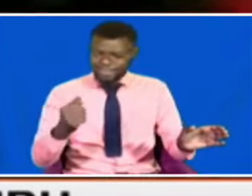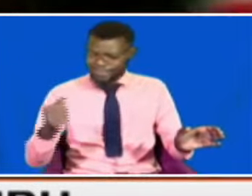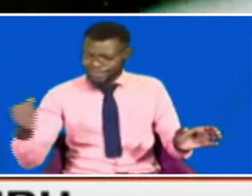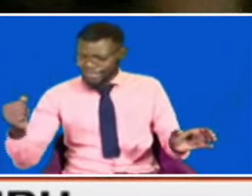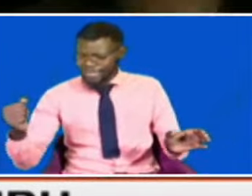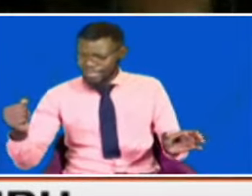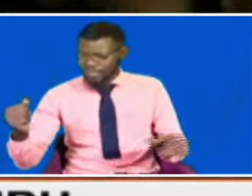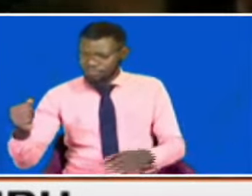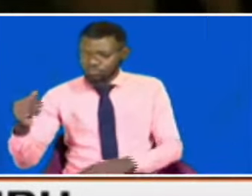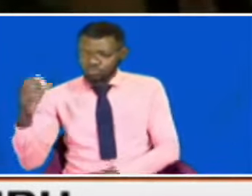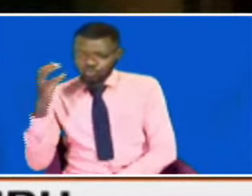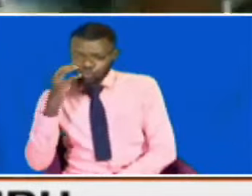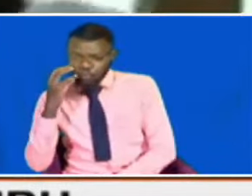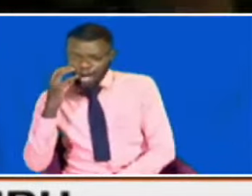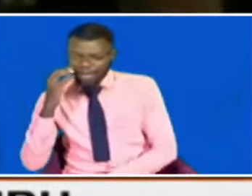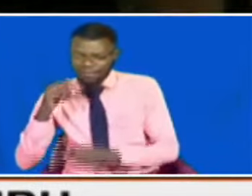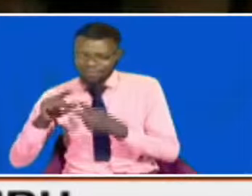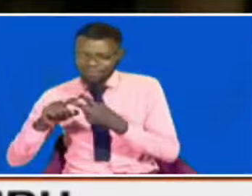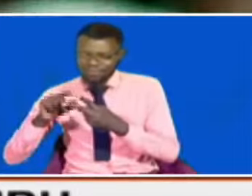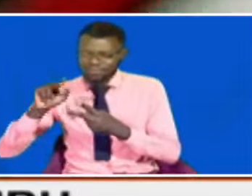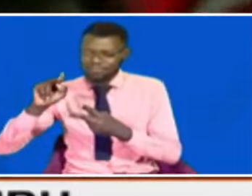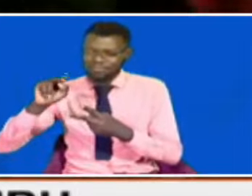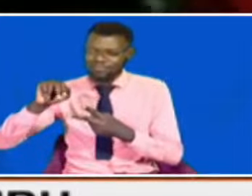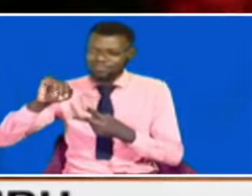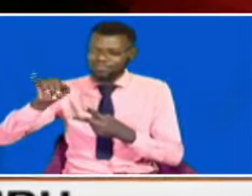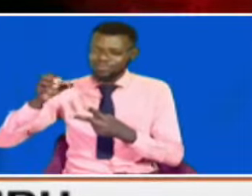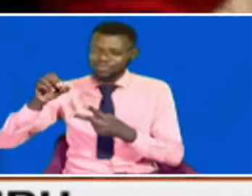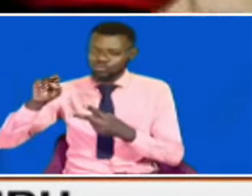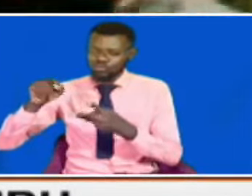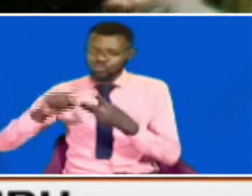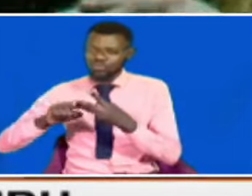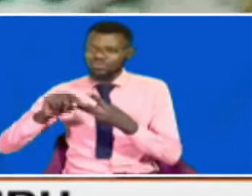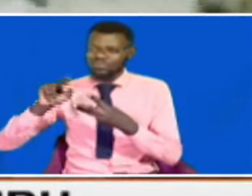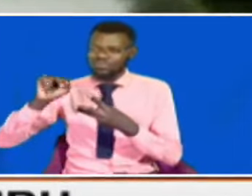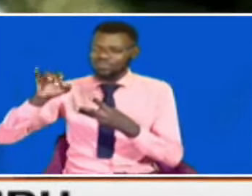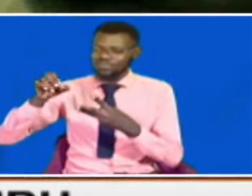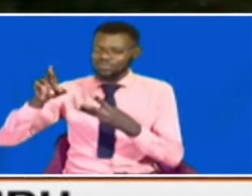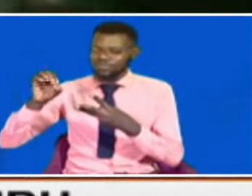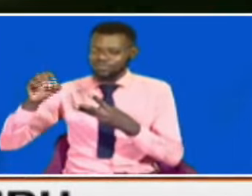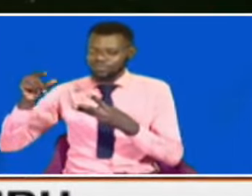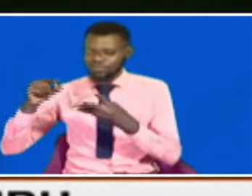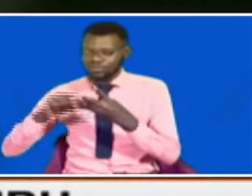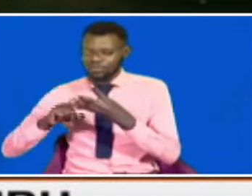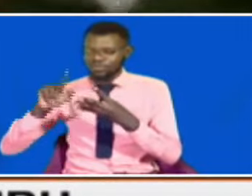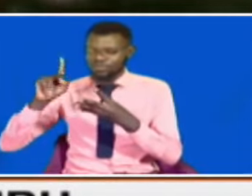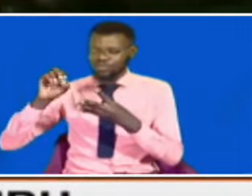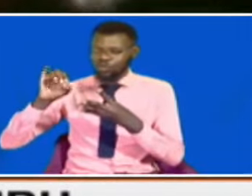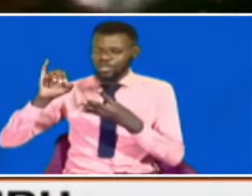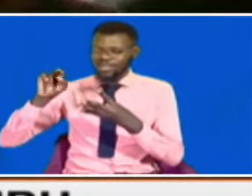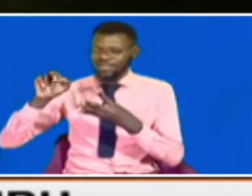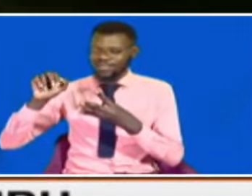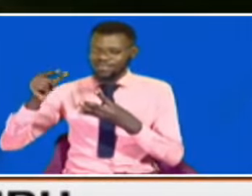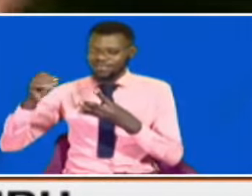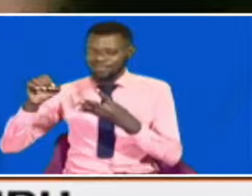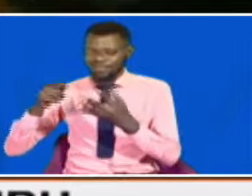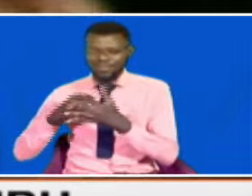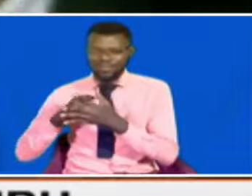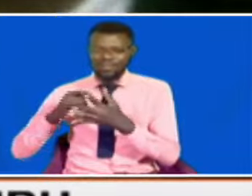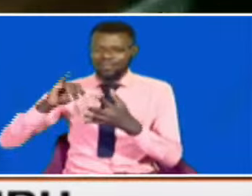were Tom Mboya, Charles Njonjo, Joroge Mungai, Mbiyu Koinange, James Gichuru, Gikonyo